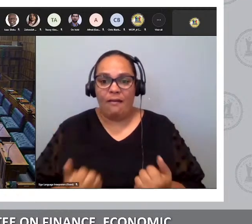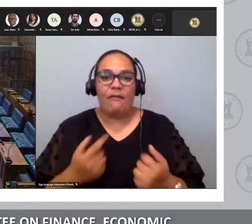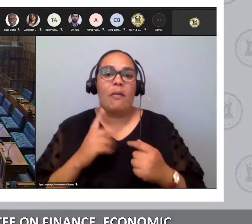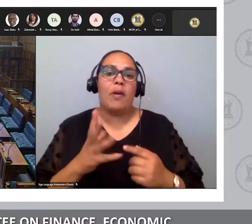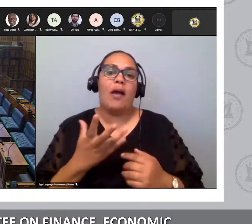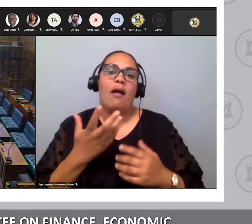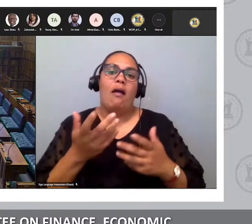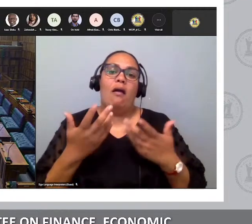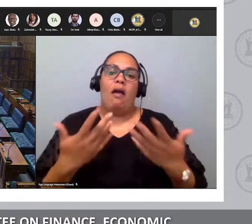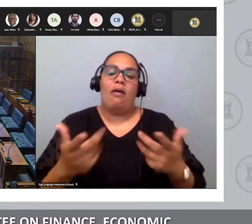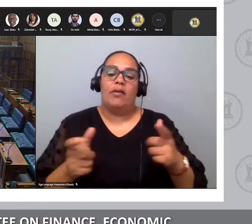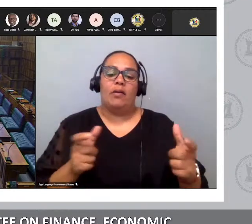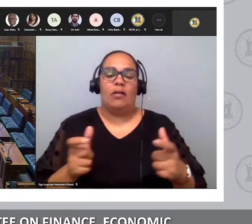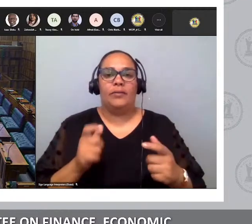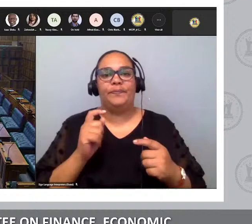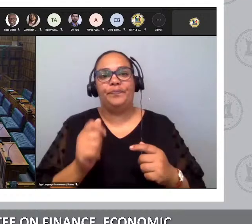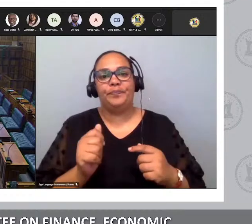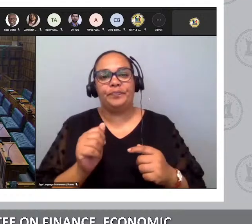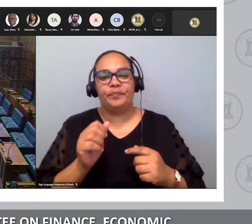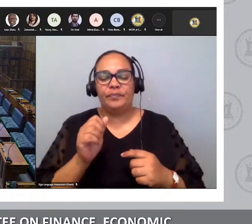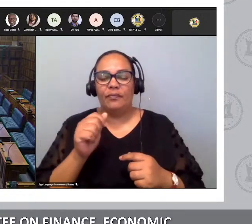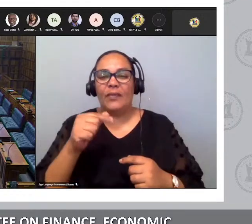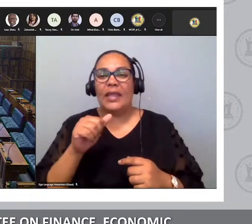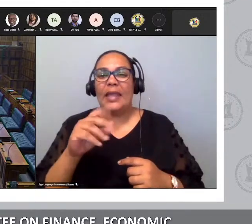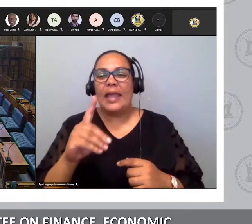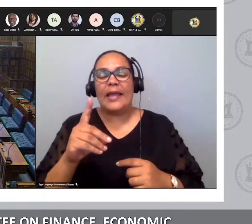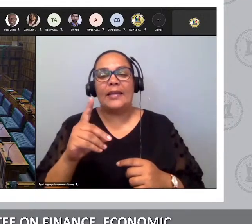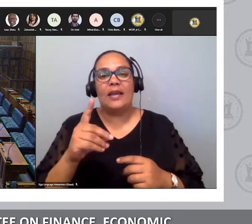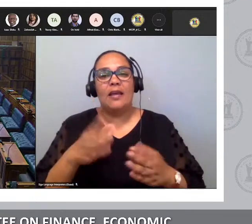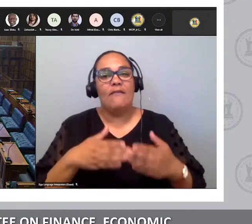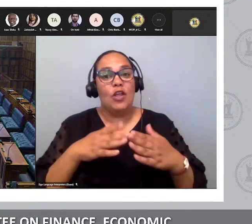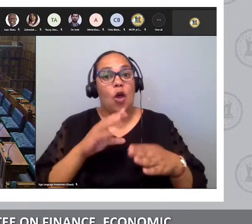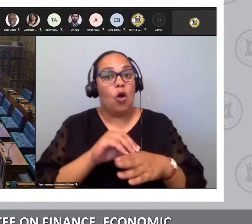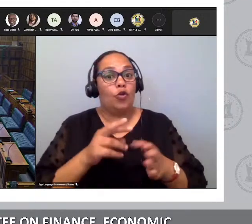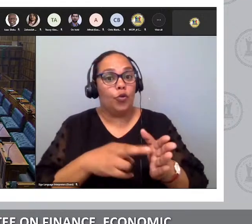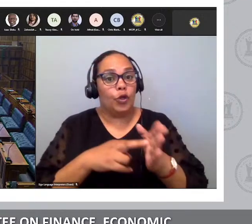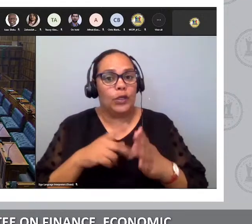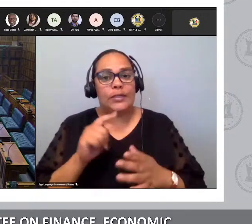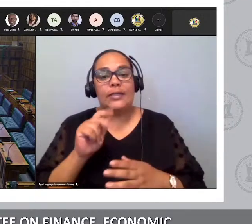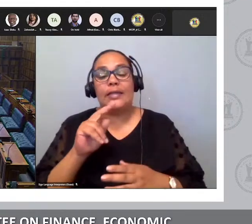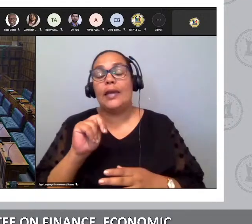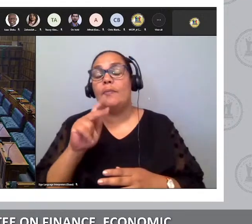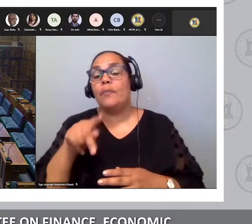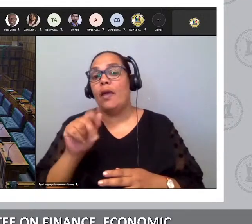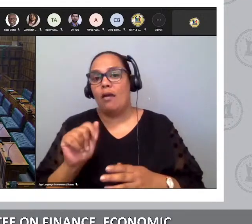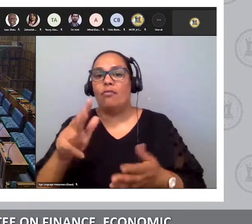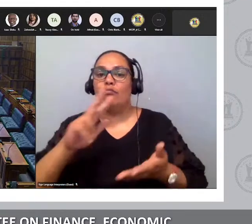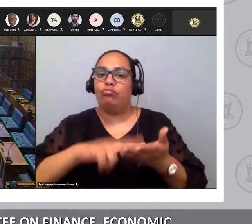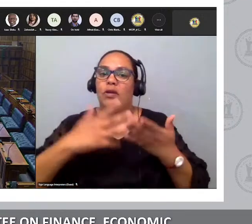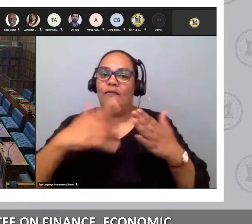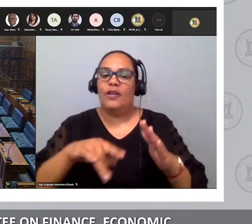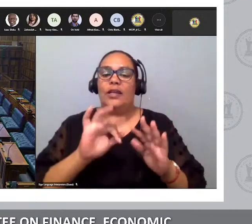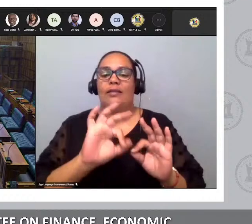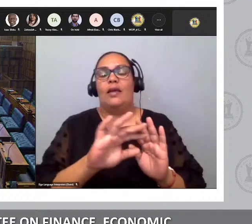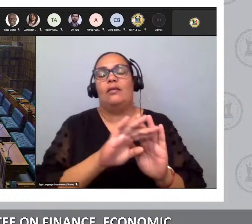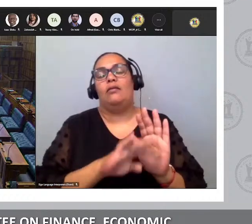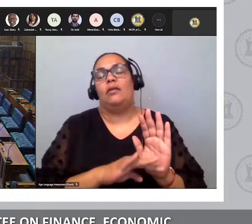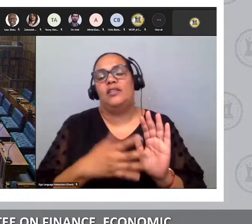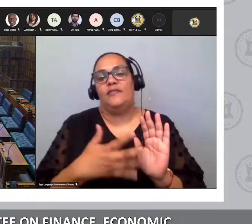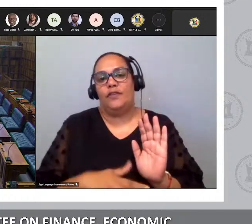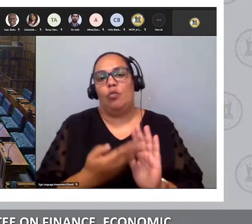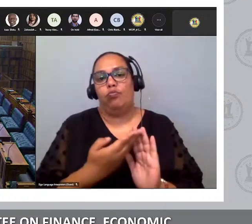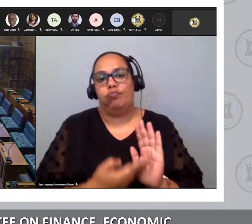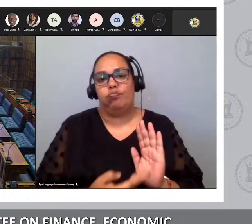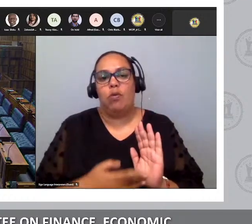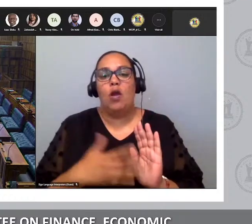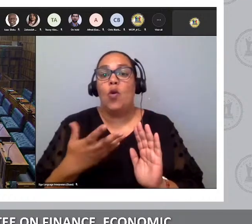only handle geared vessels on request tnpa has approved gearless vessels